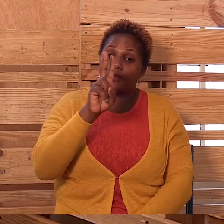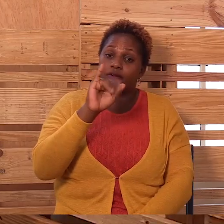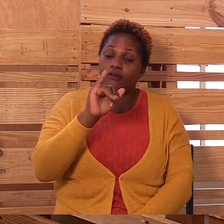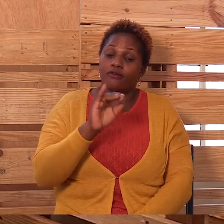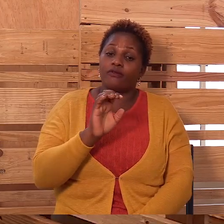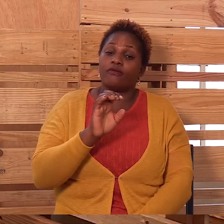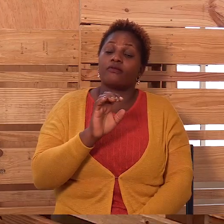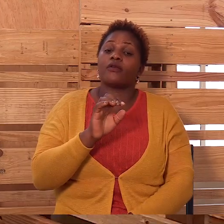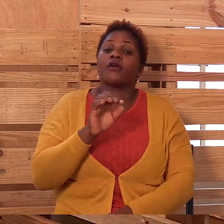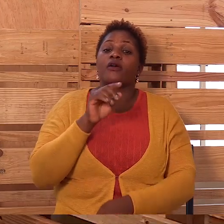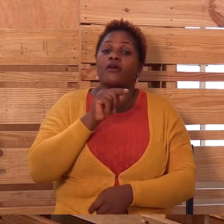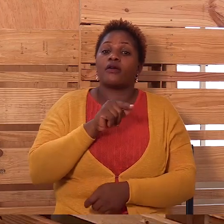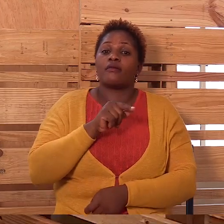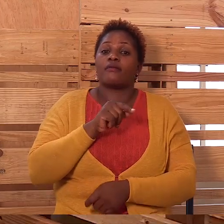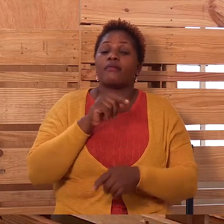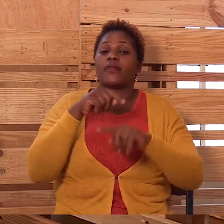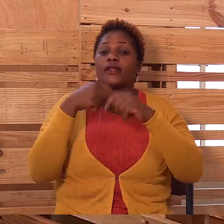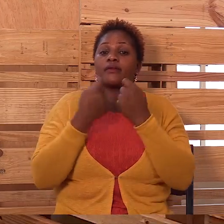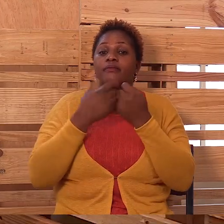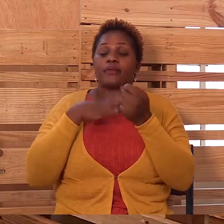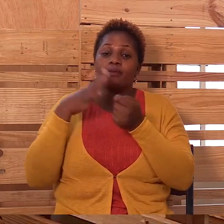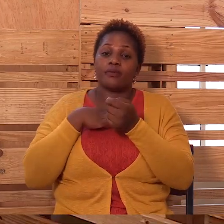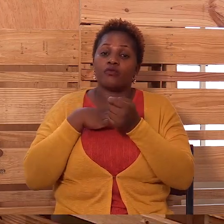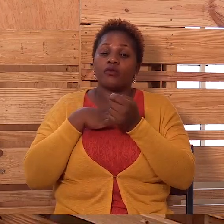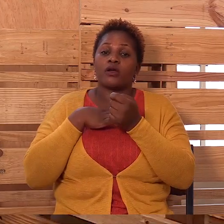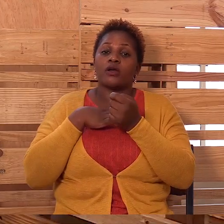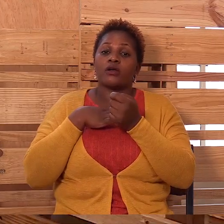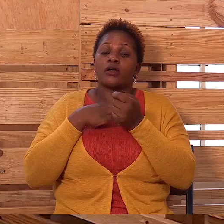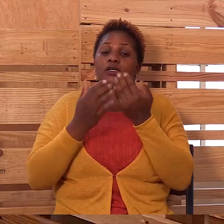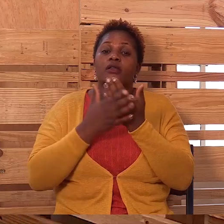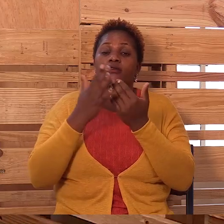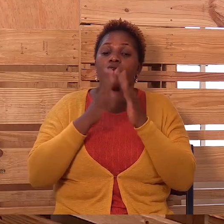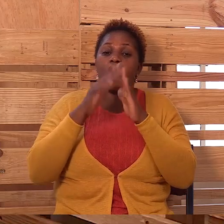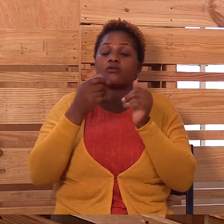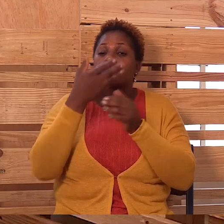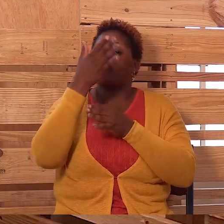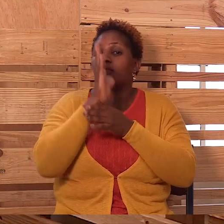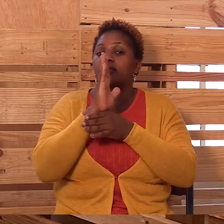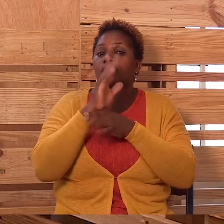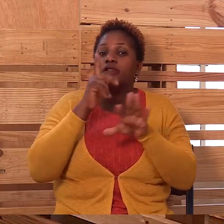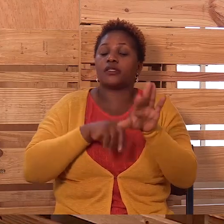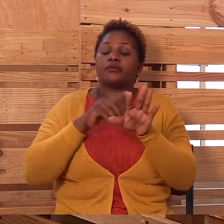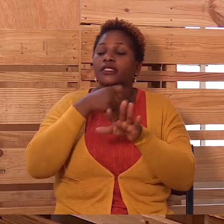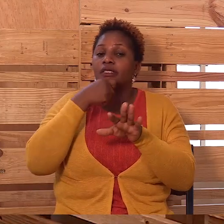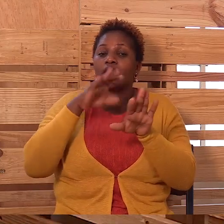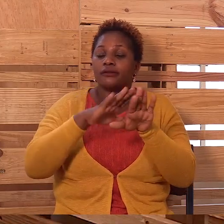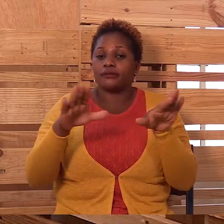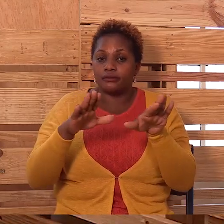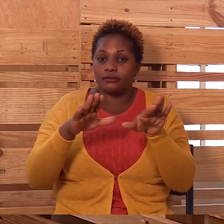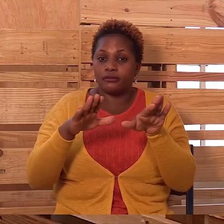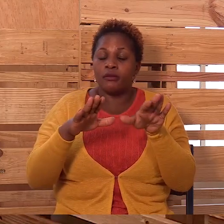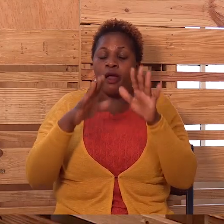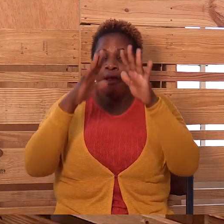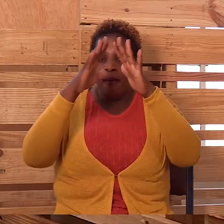or Levi, depending. And now from this tribe, the people would be the ones to take care of the house of God. When they were in the